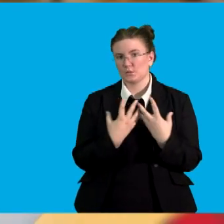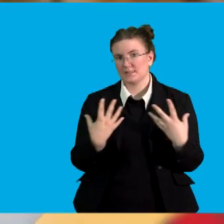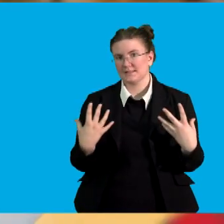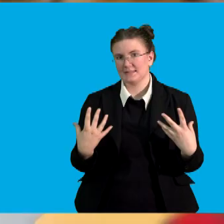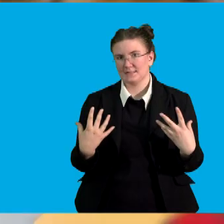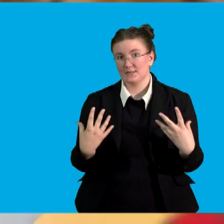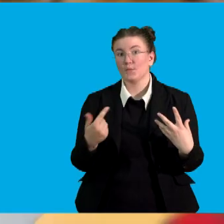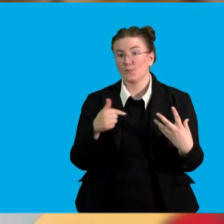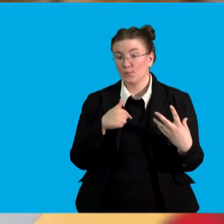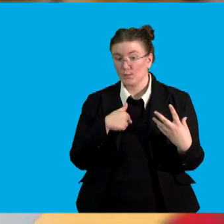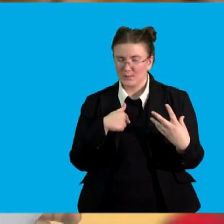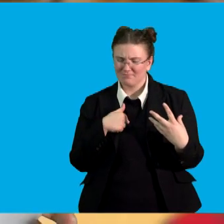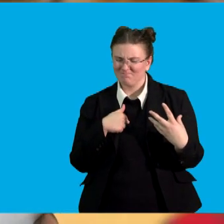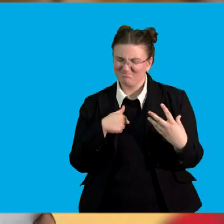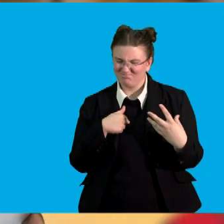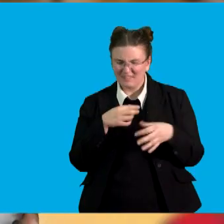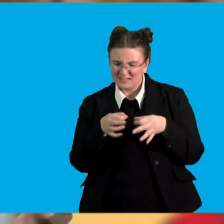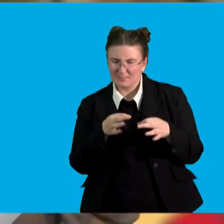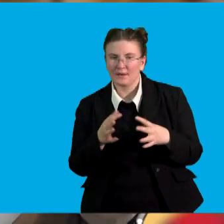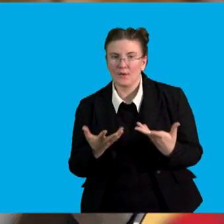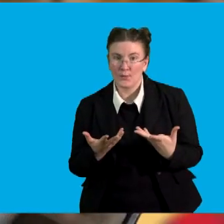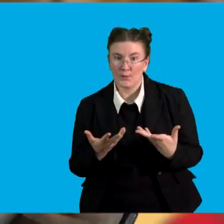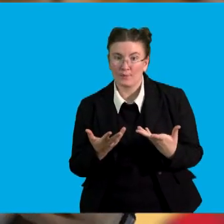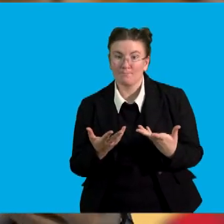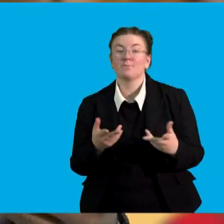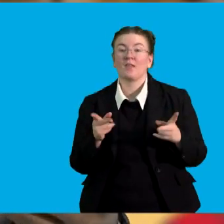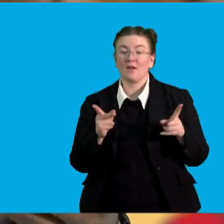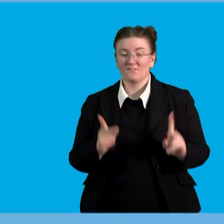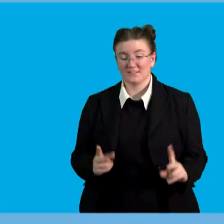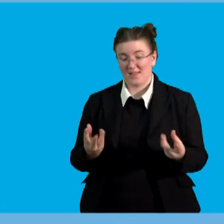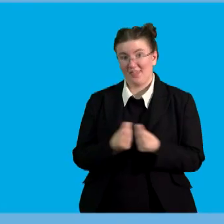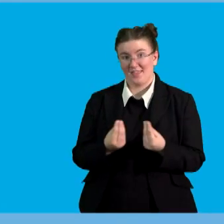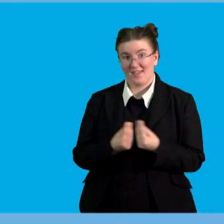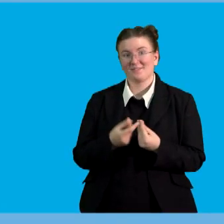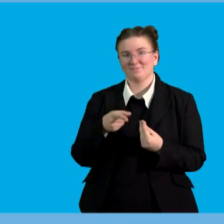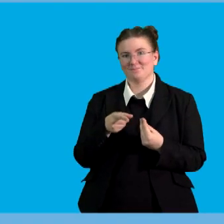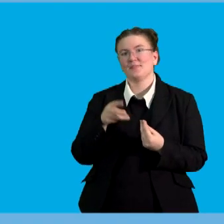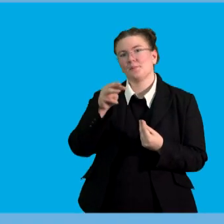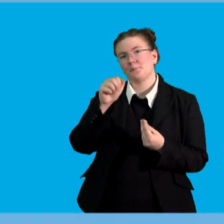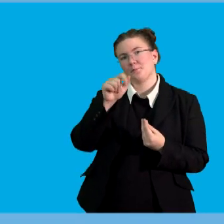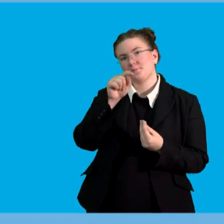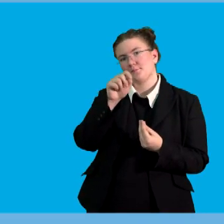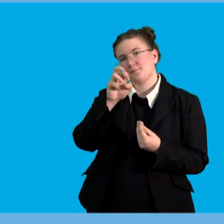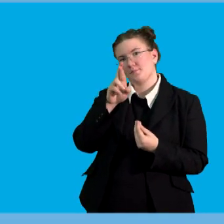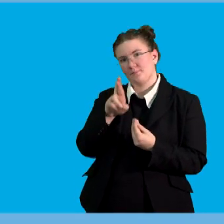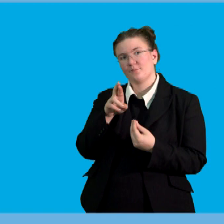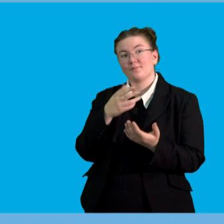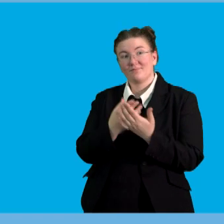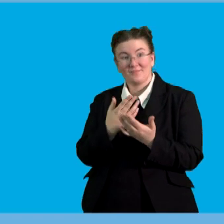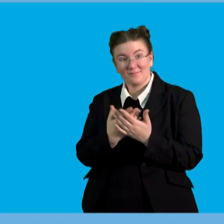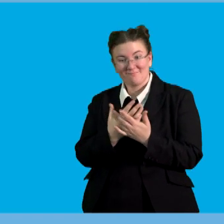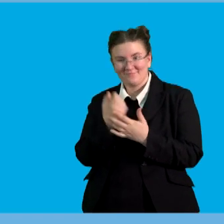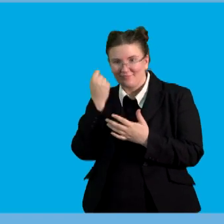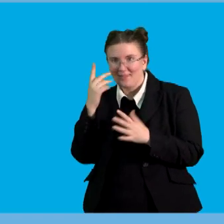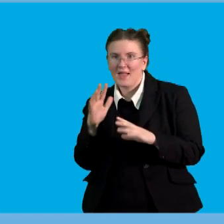is a physical quantity? How do we define it as? So we define a physical quantity as a physical property of matter that can be